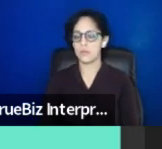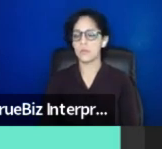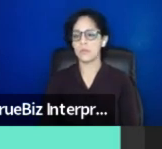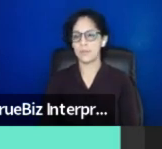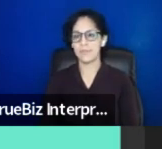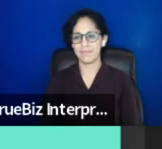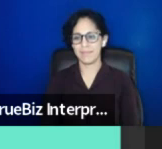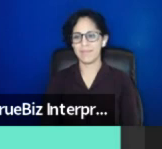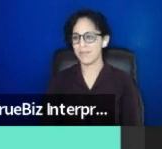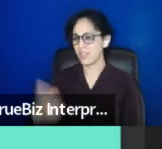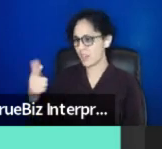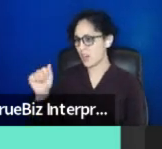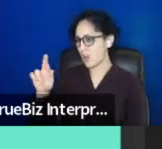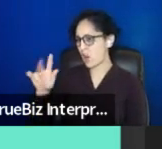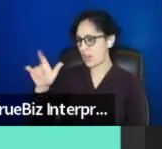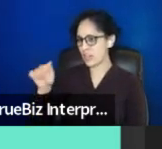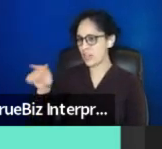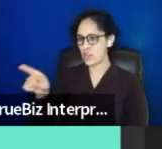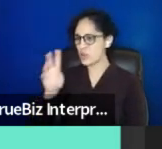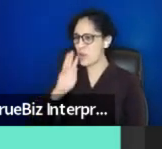Carly, I see you're talking, but I think you're muted.